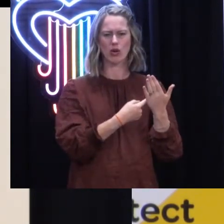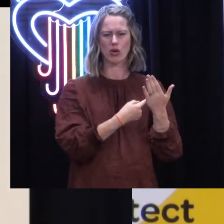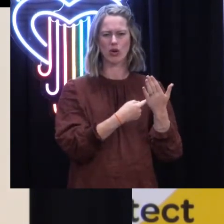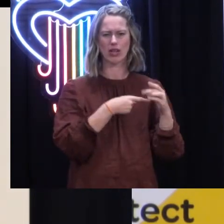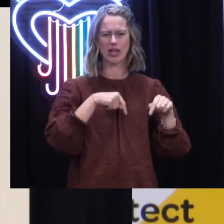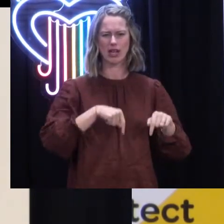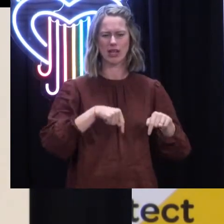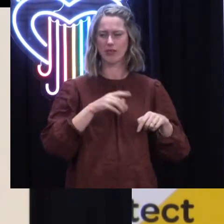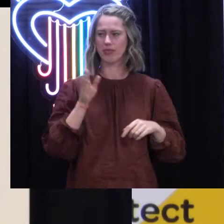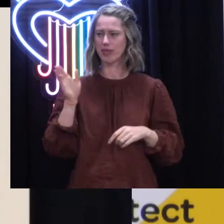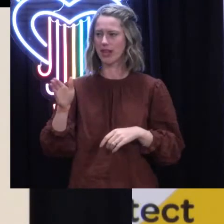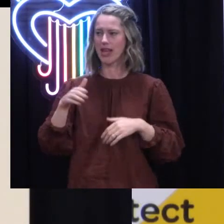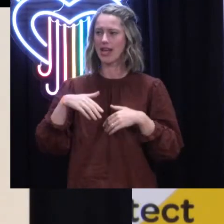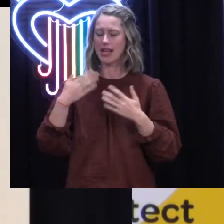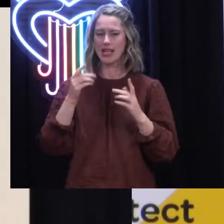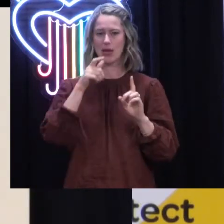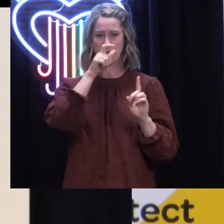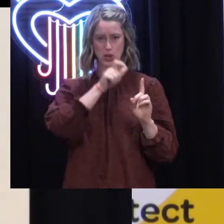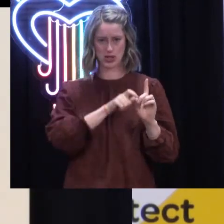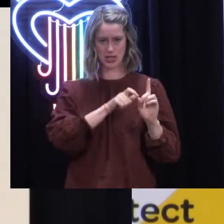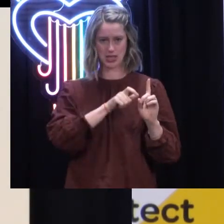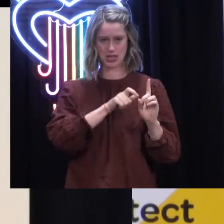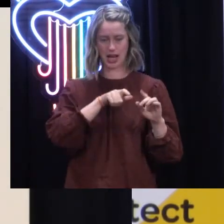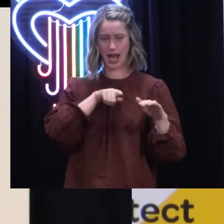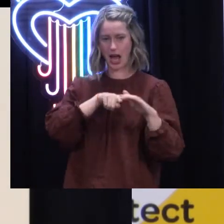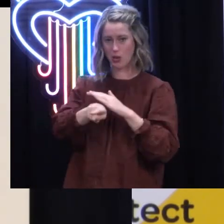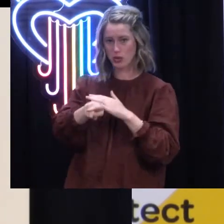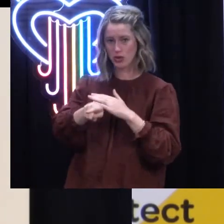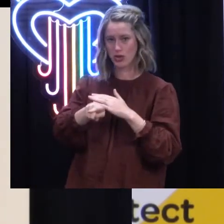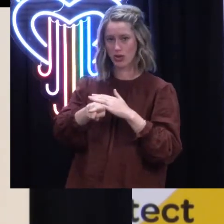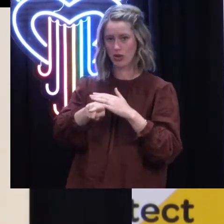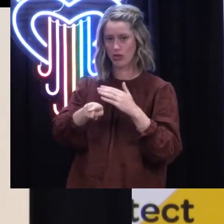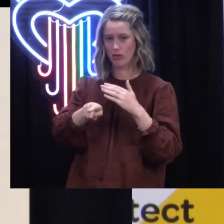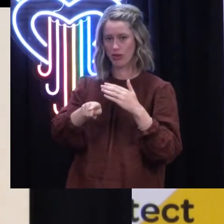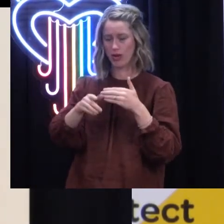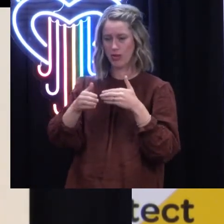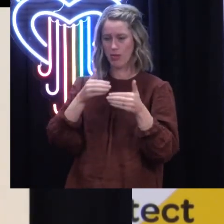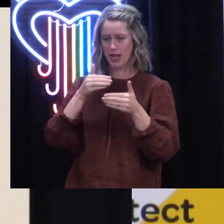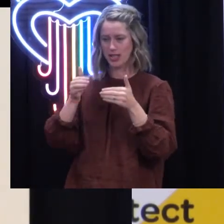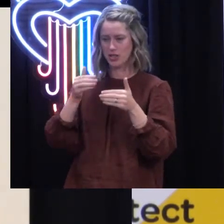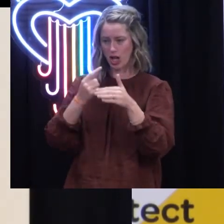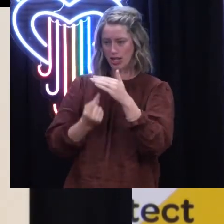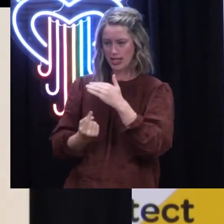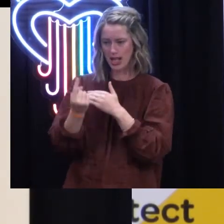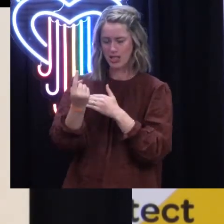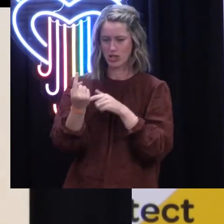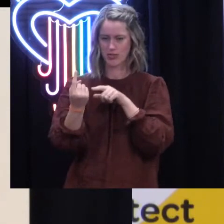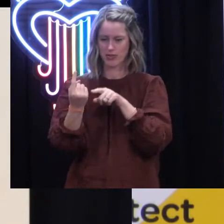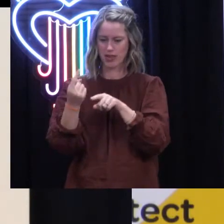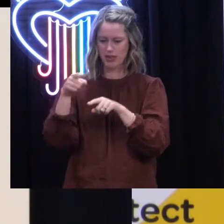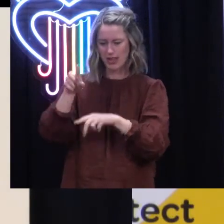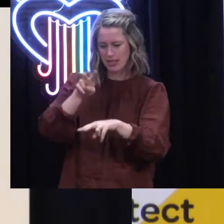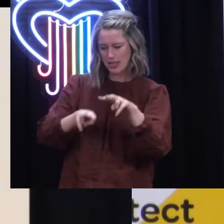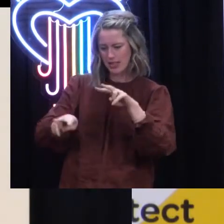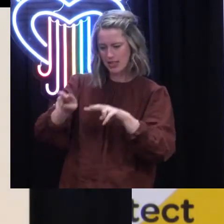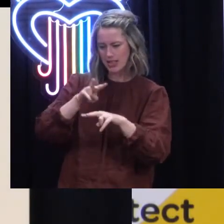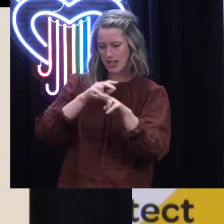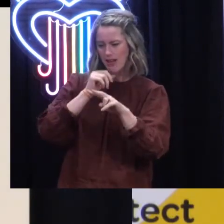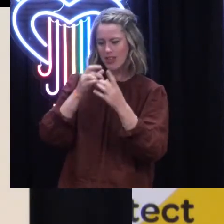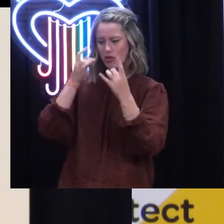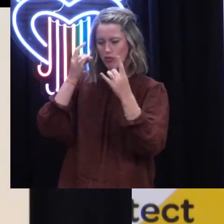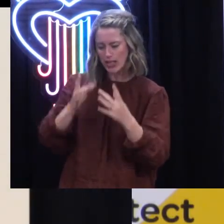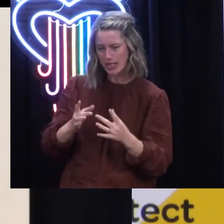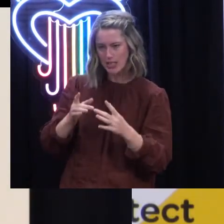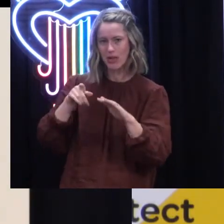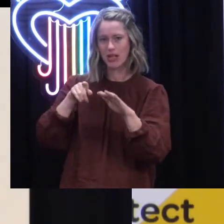every risky. single person who is released from a managed isolation facility goes under a clinical assessment to determine whether they're ready to be released. And